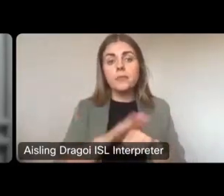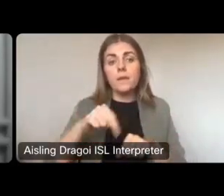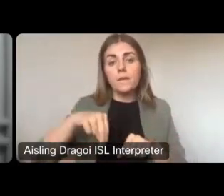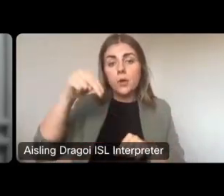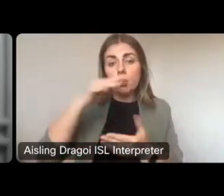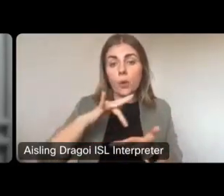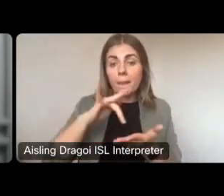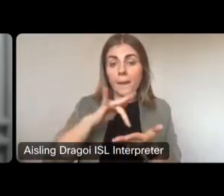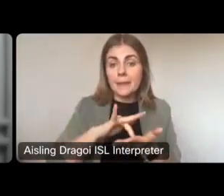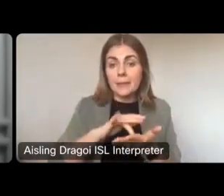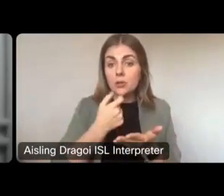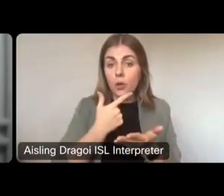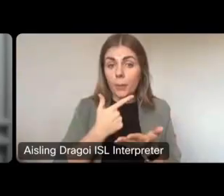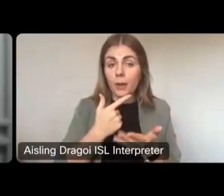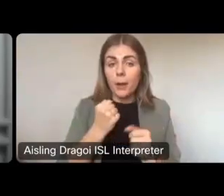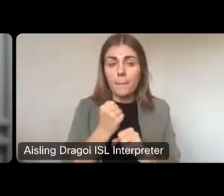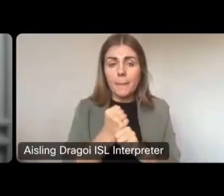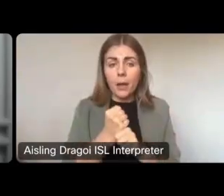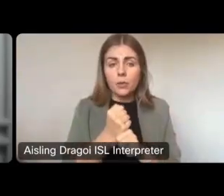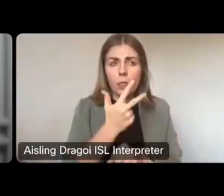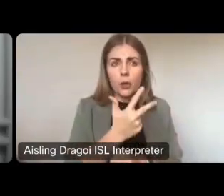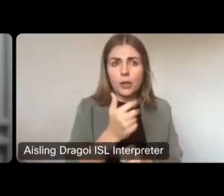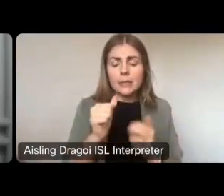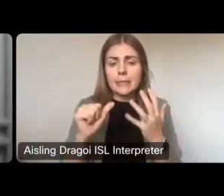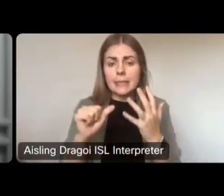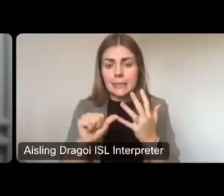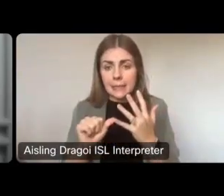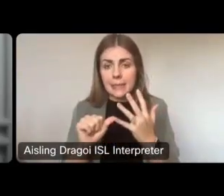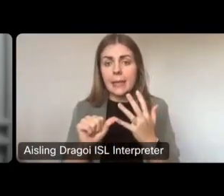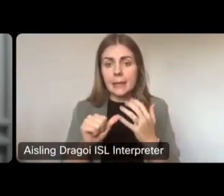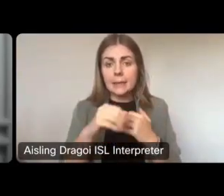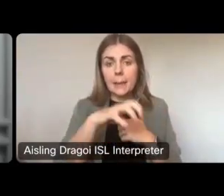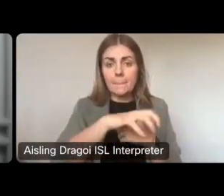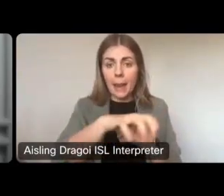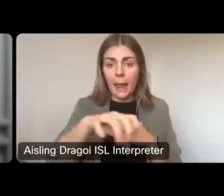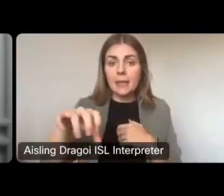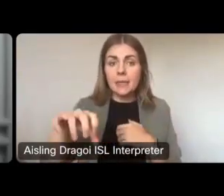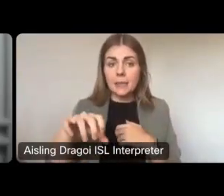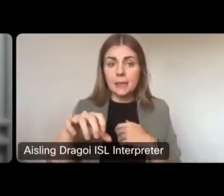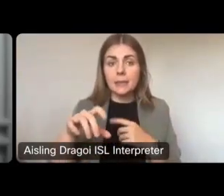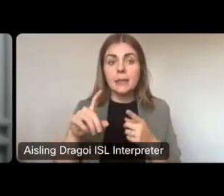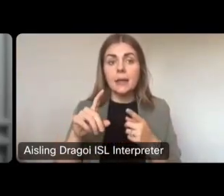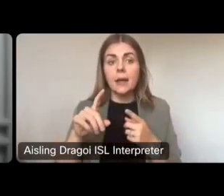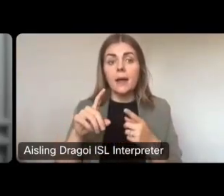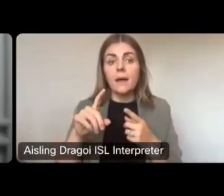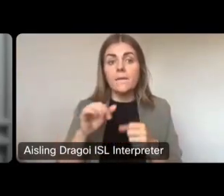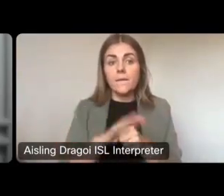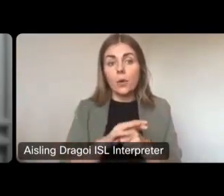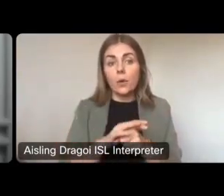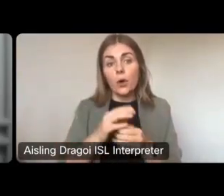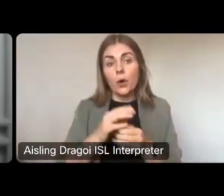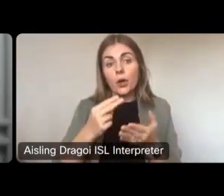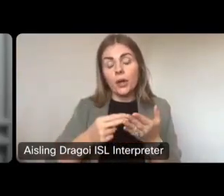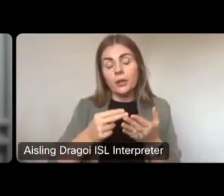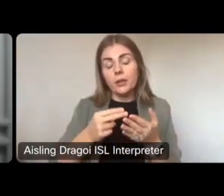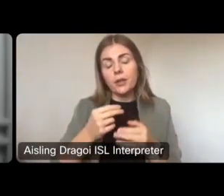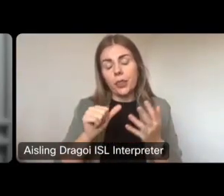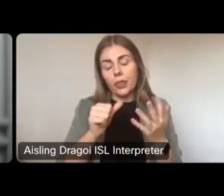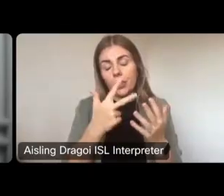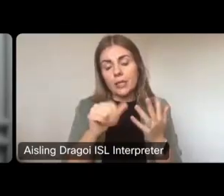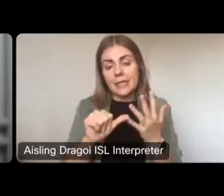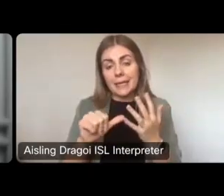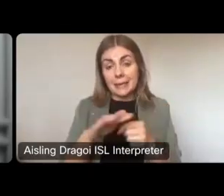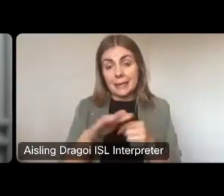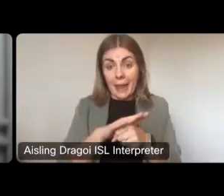around 36 places on a University of Cork degree on trauma-informed approach. And we're going to roll